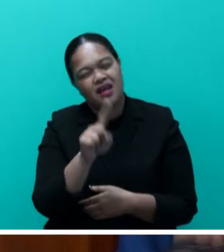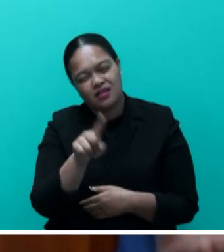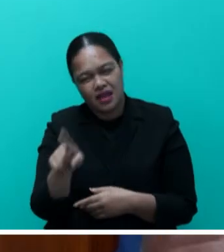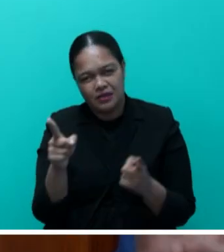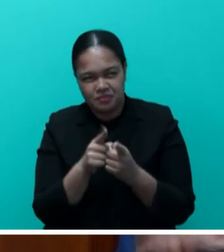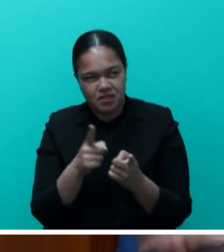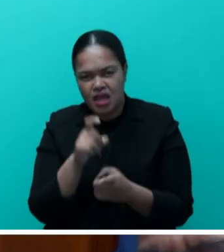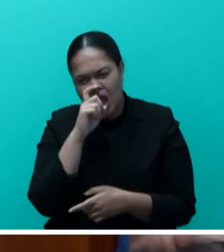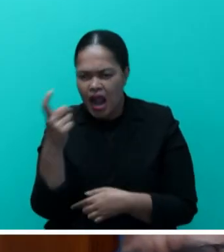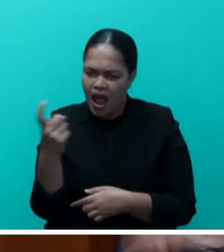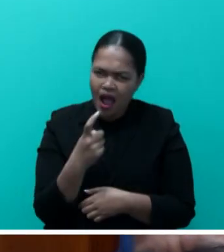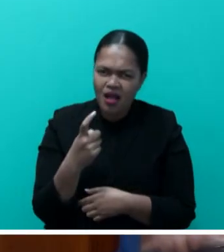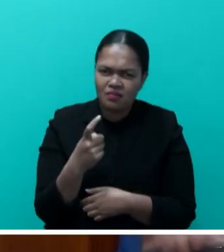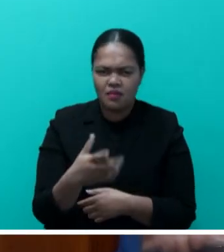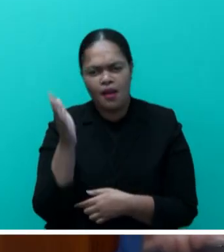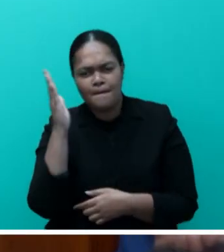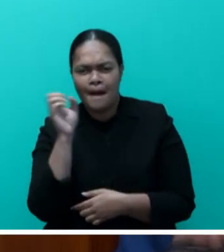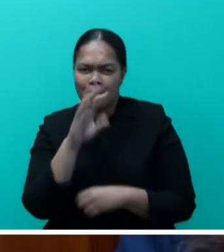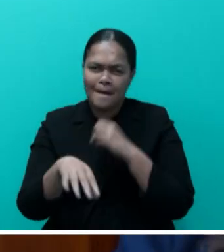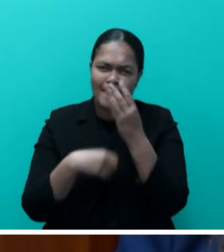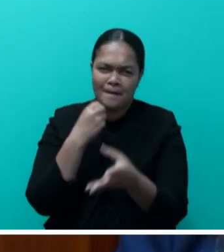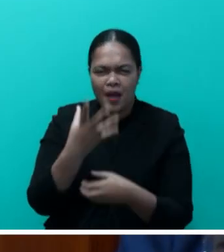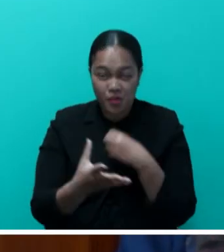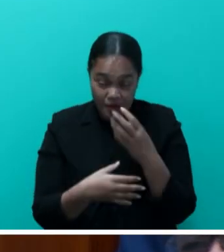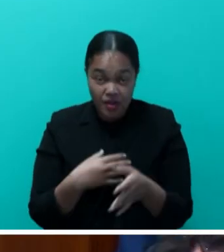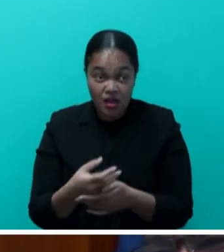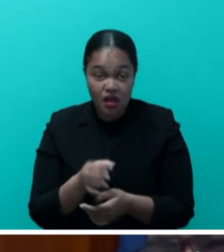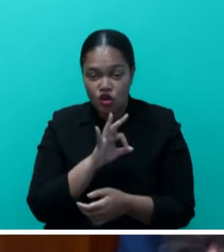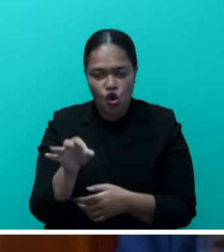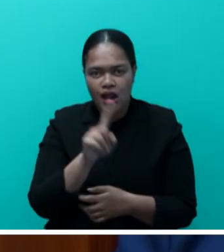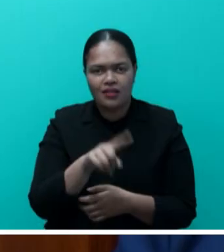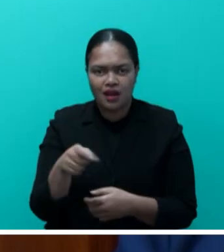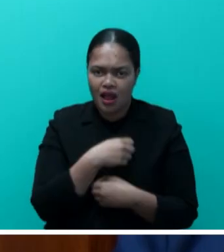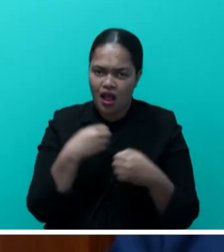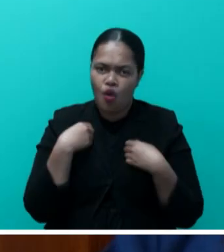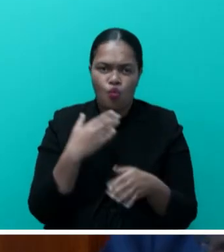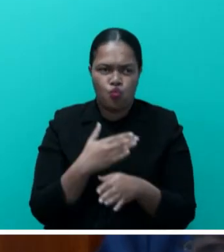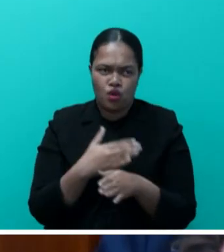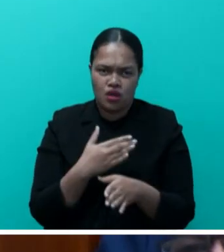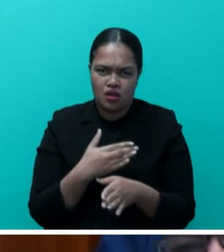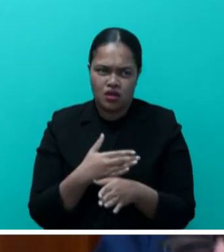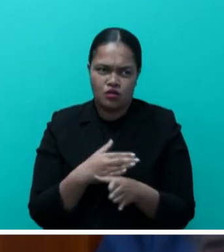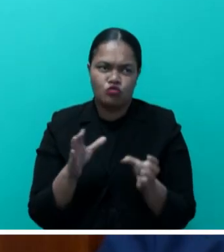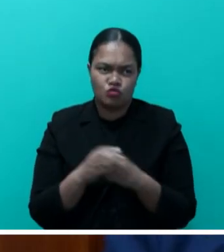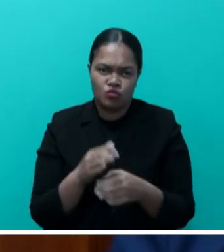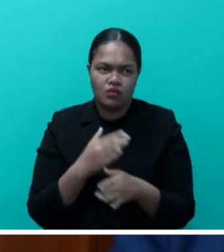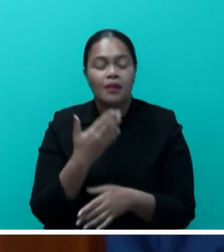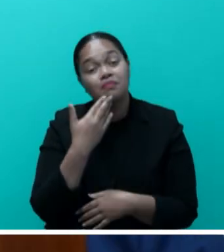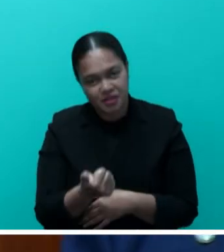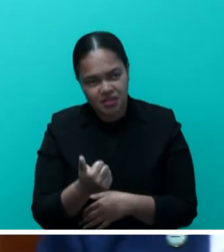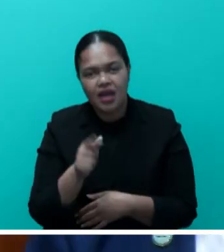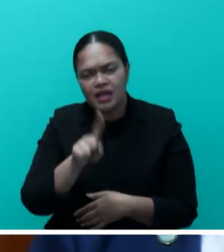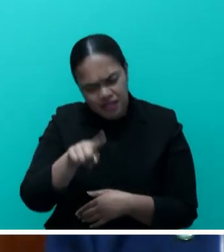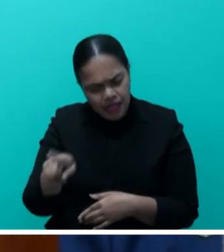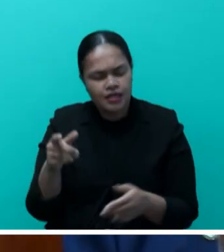just come and bark here and not attend our working group meetings, not informed of the progress of the work. So please, attend